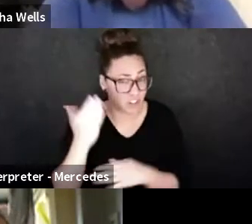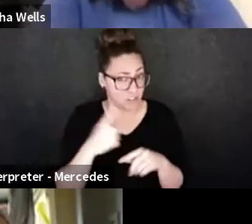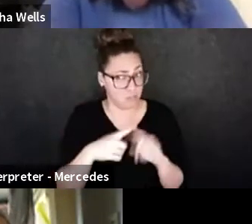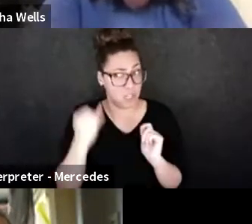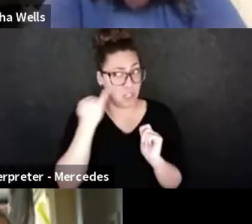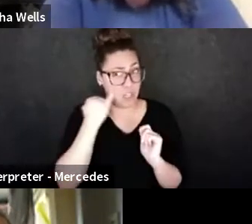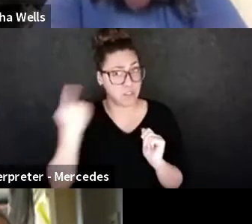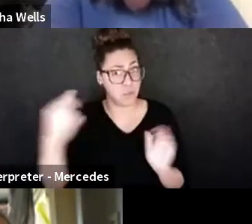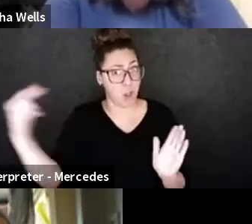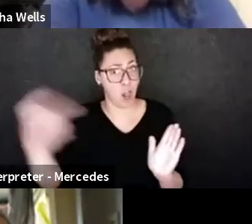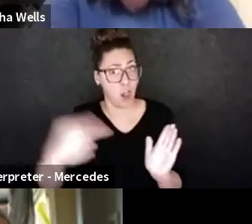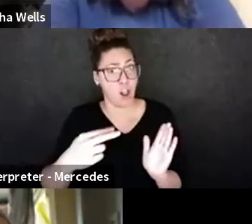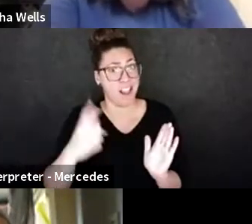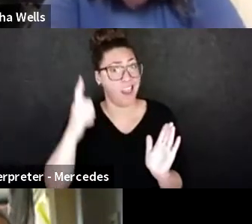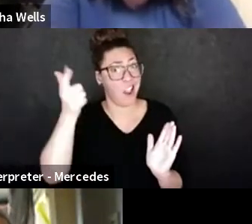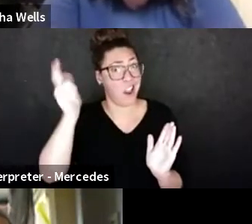views it later,